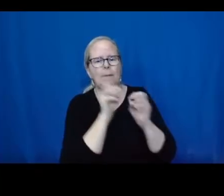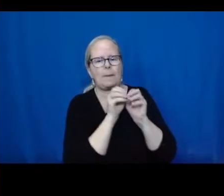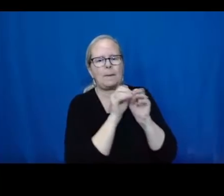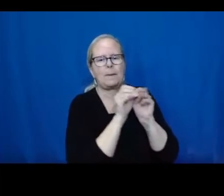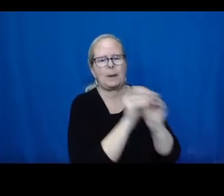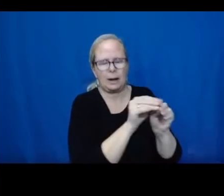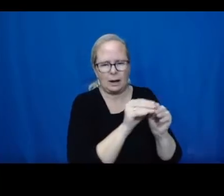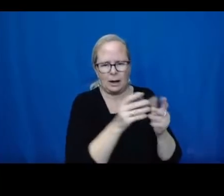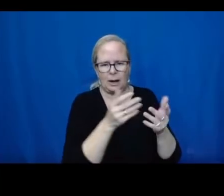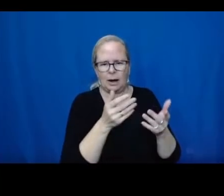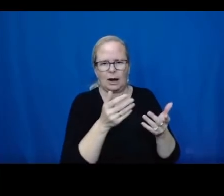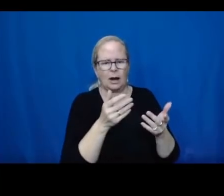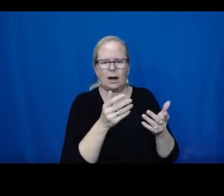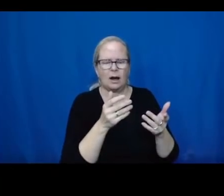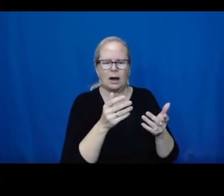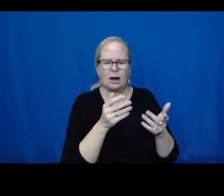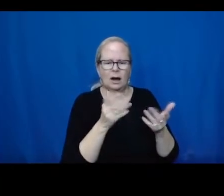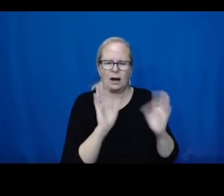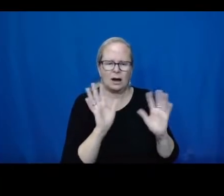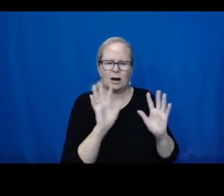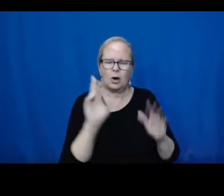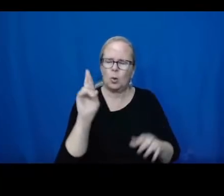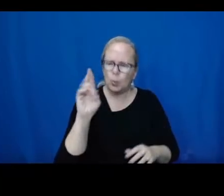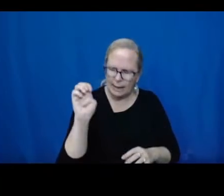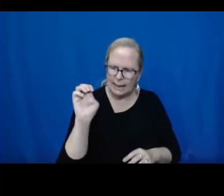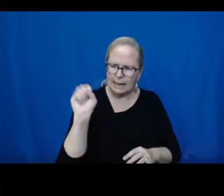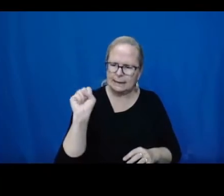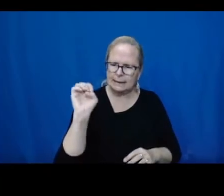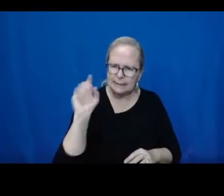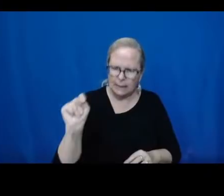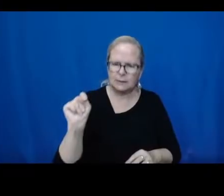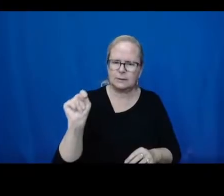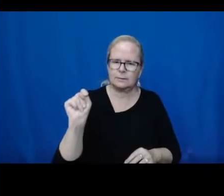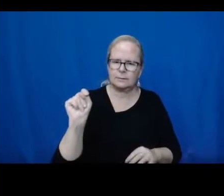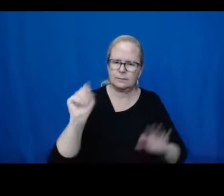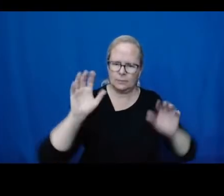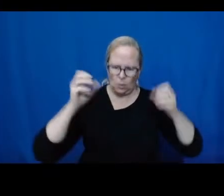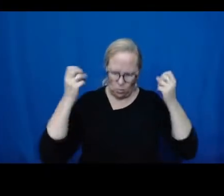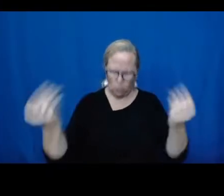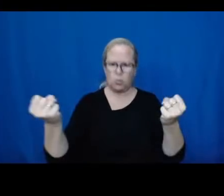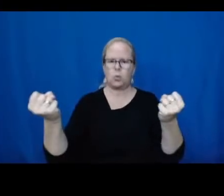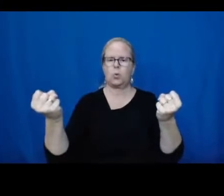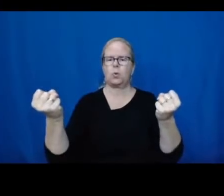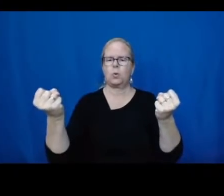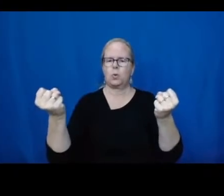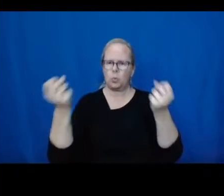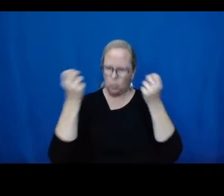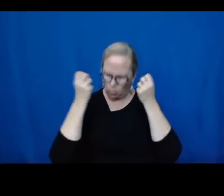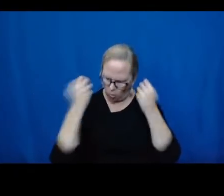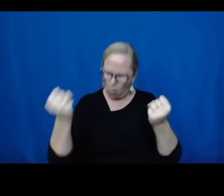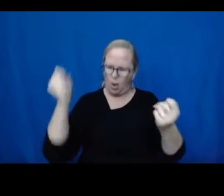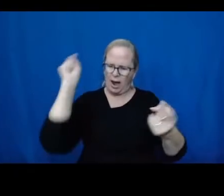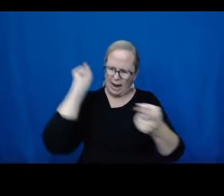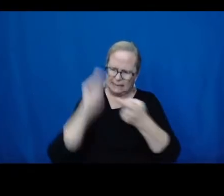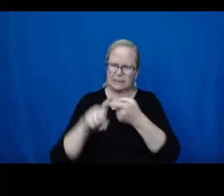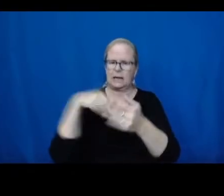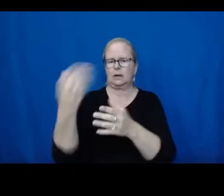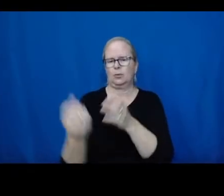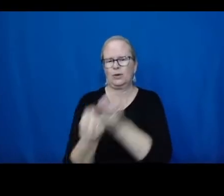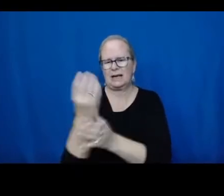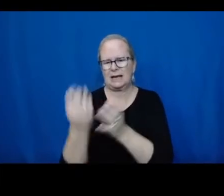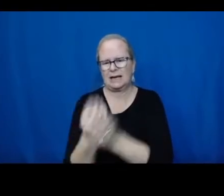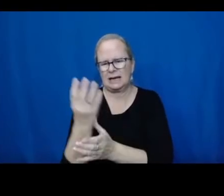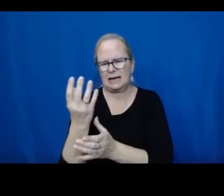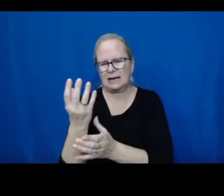stay in place. And that includes ventilation. It's going to take a while, right? That ain't happening overnight. But masks and keeping